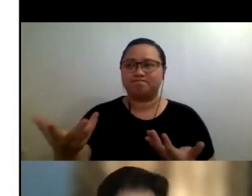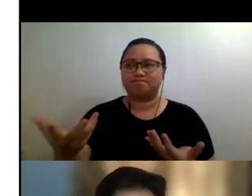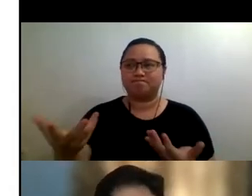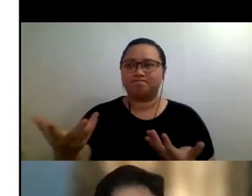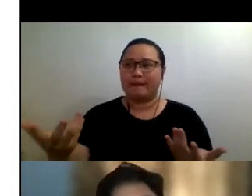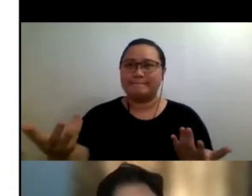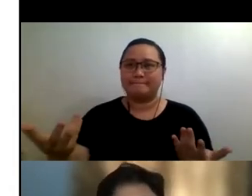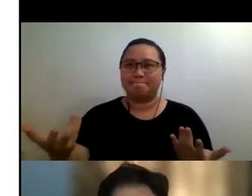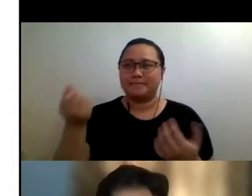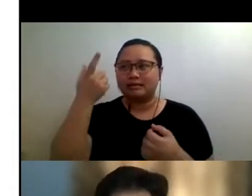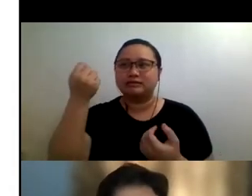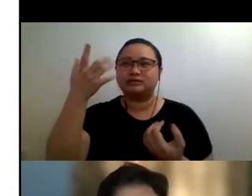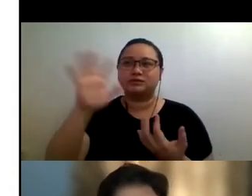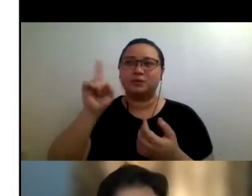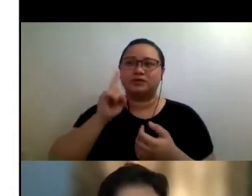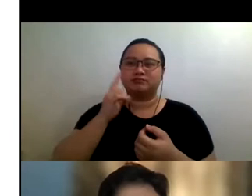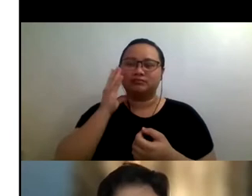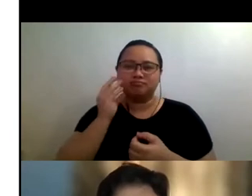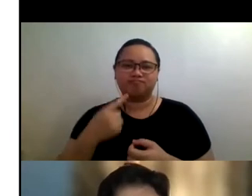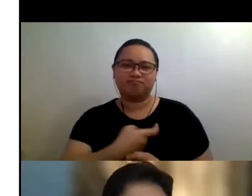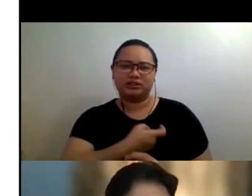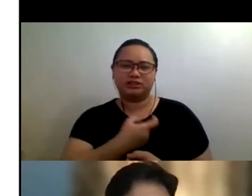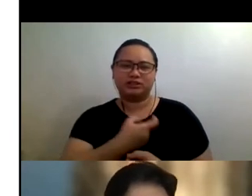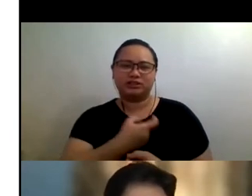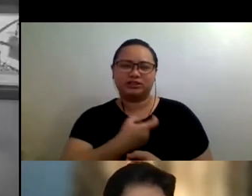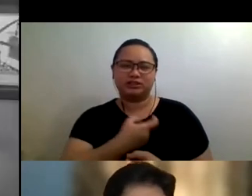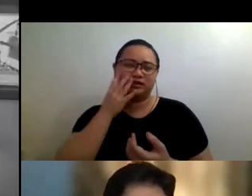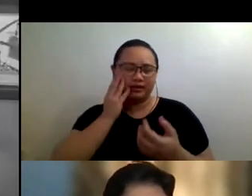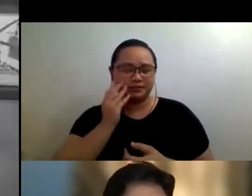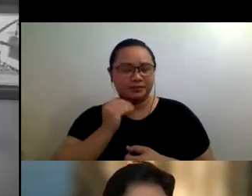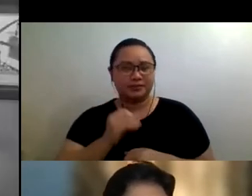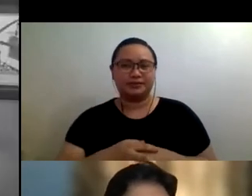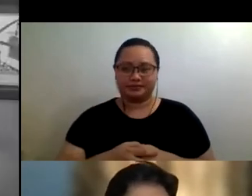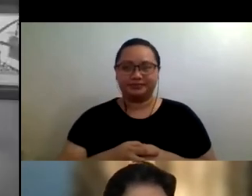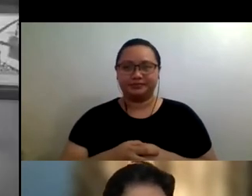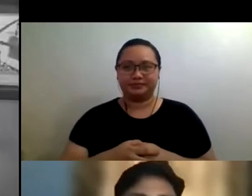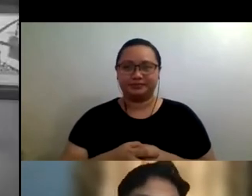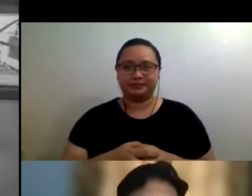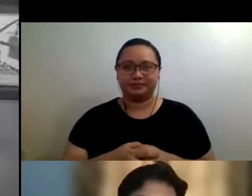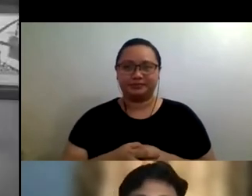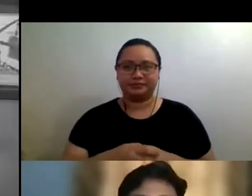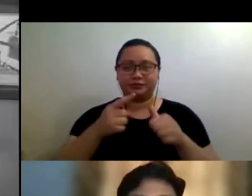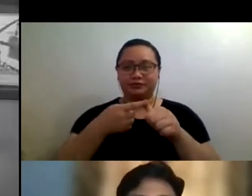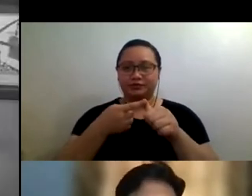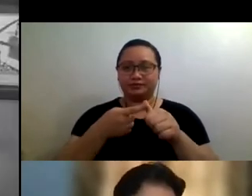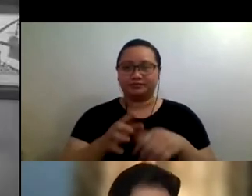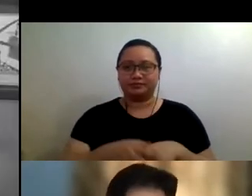emotions, experiences that I went through. First, let's talk about perspective